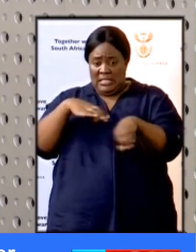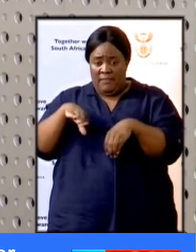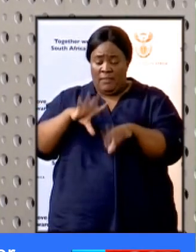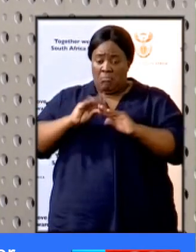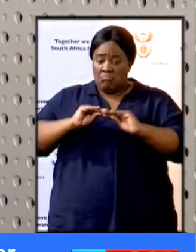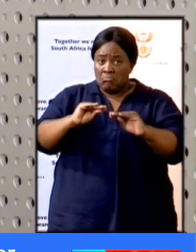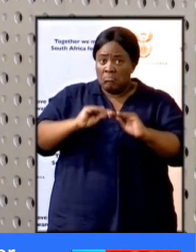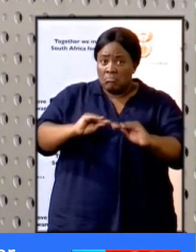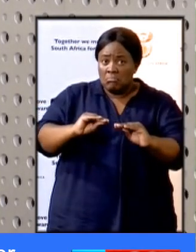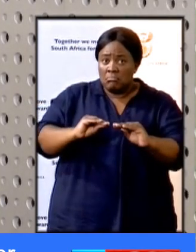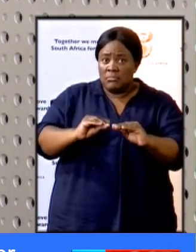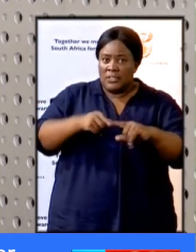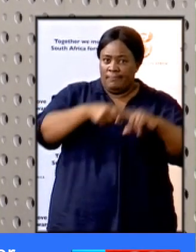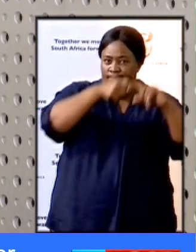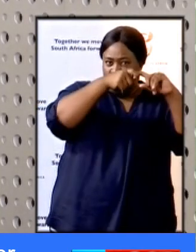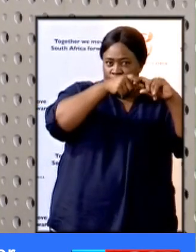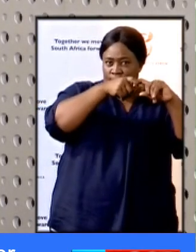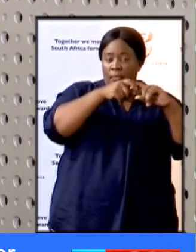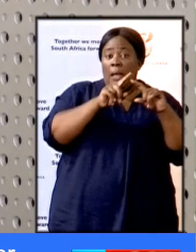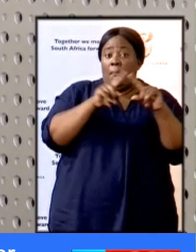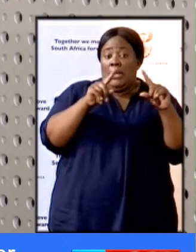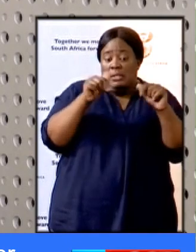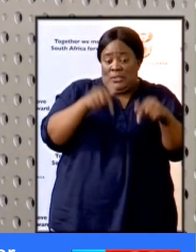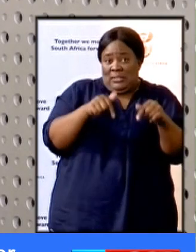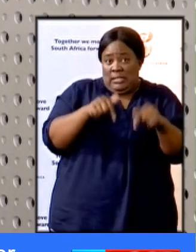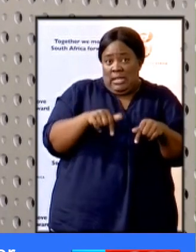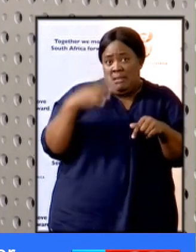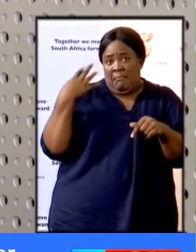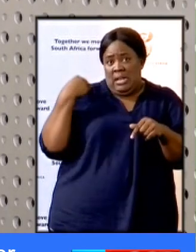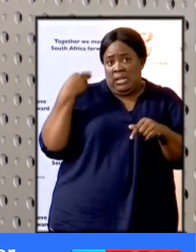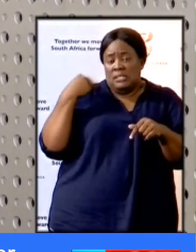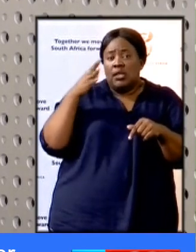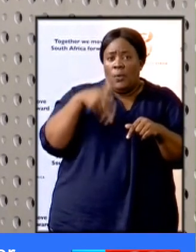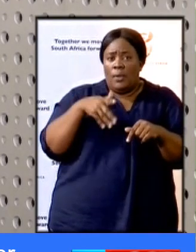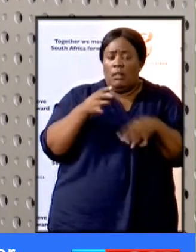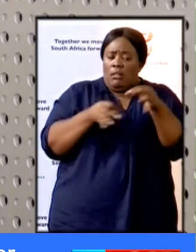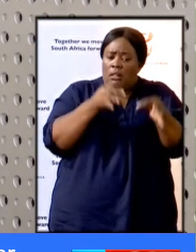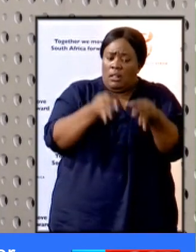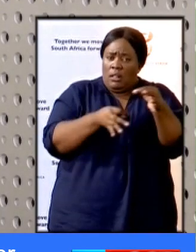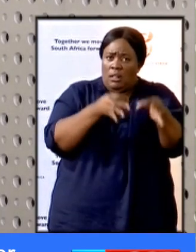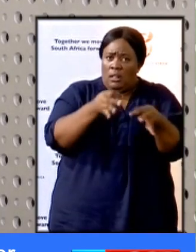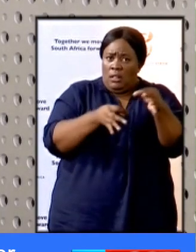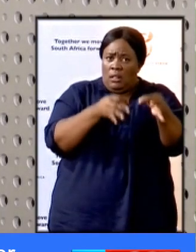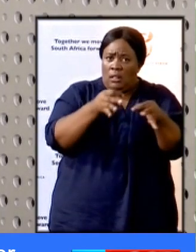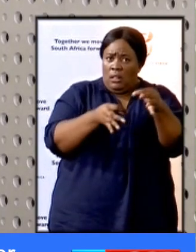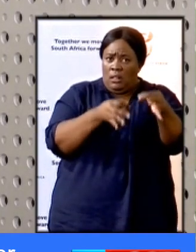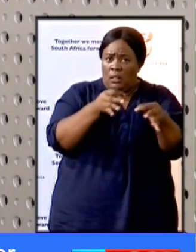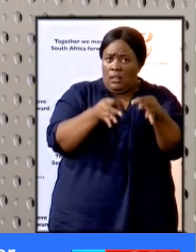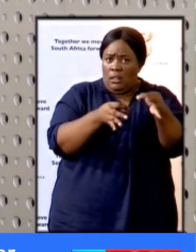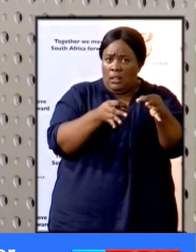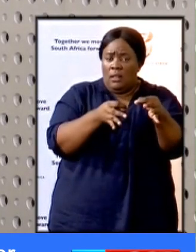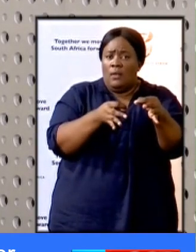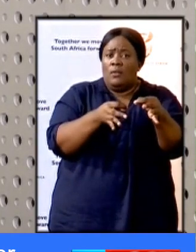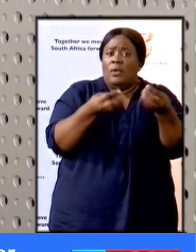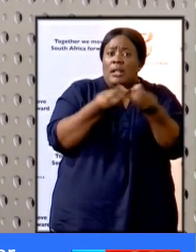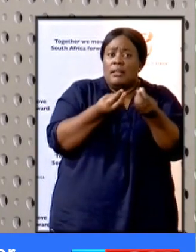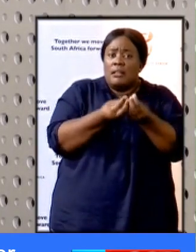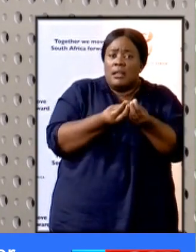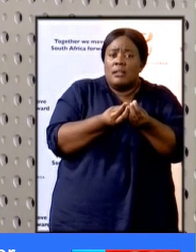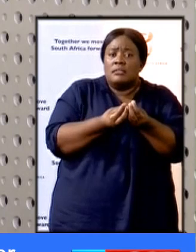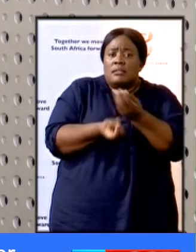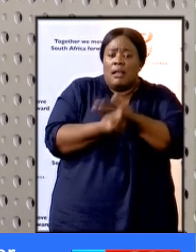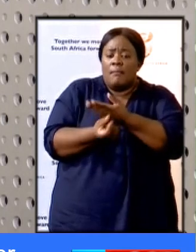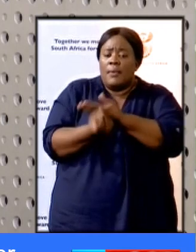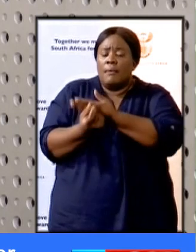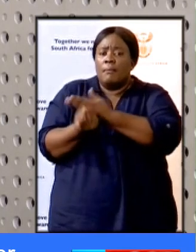Today, the Ministry will be announcing measures in the context of the national COVID-19 measures announced by the